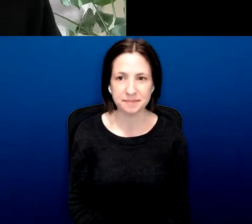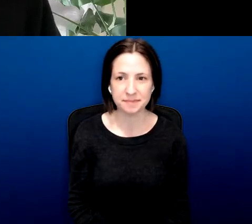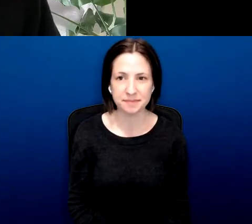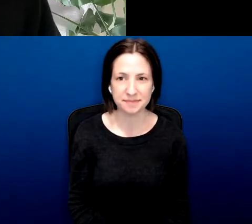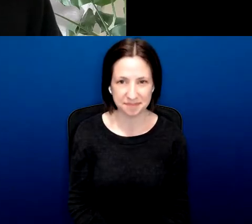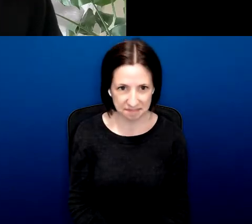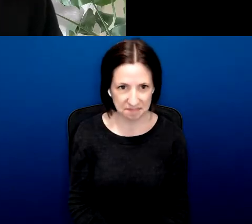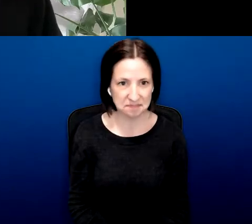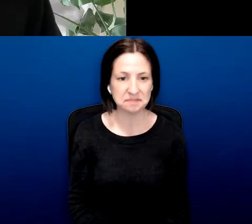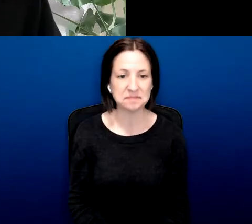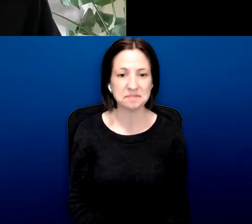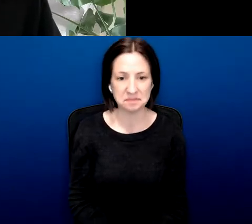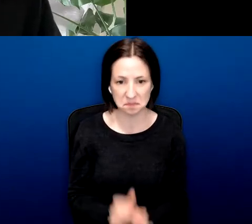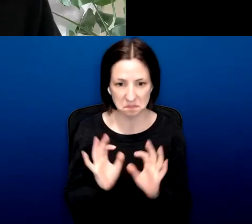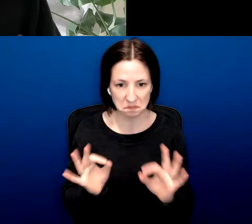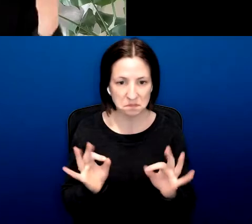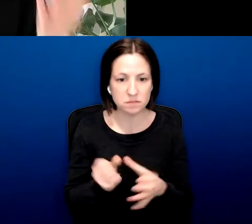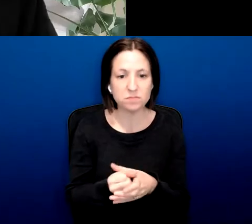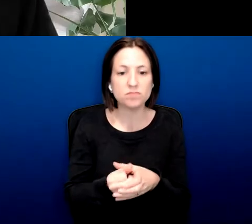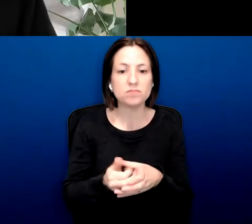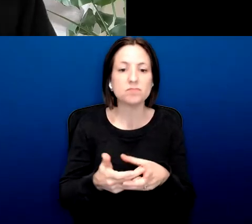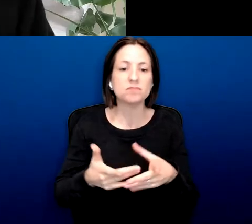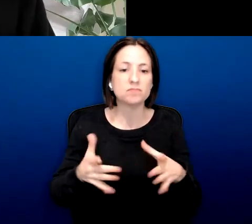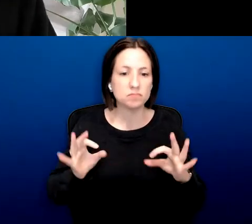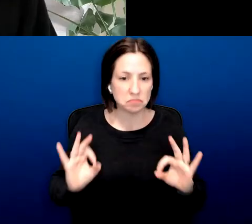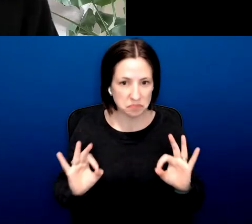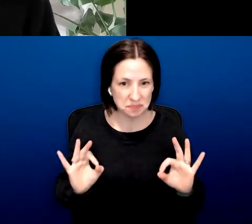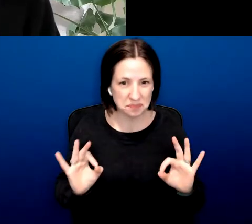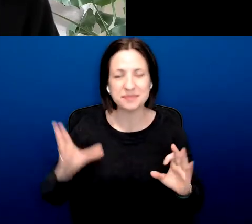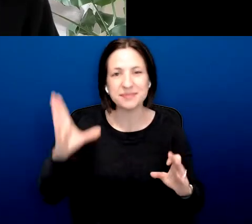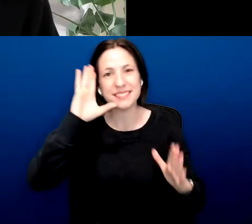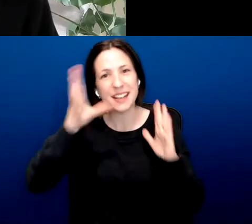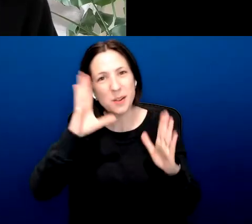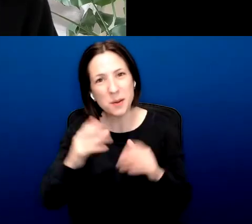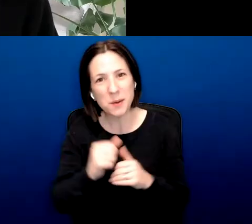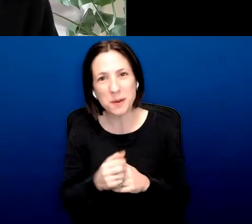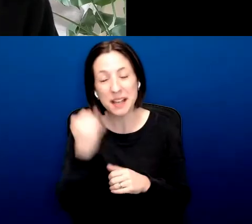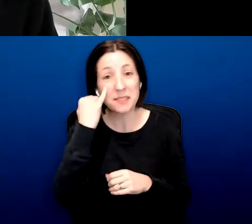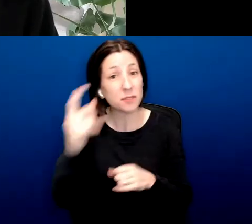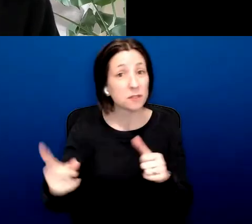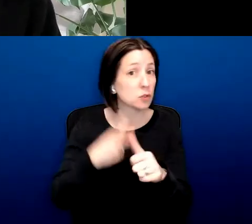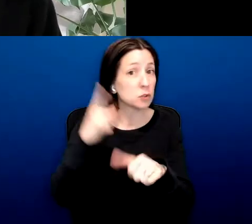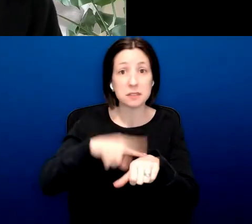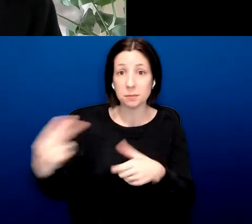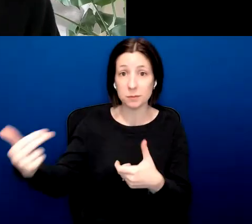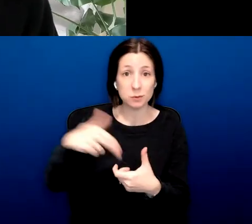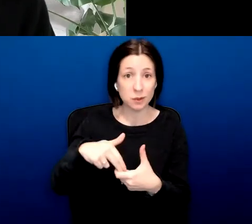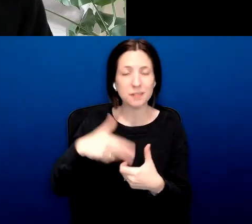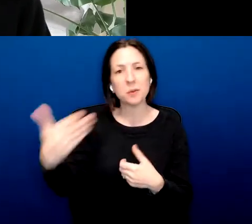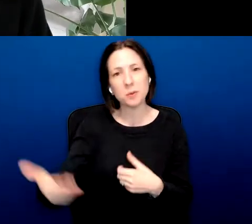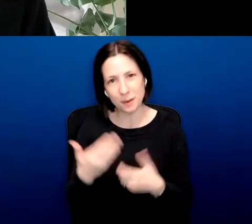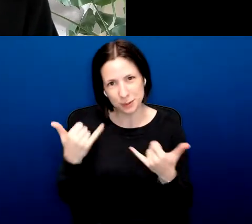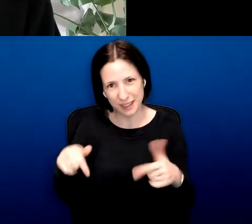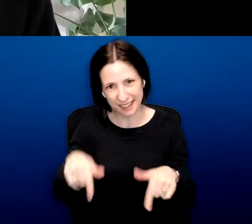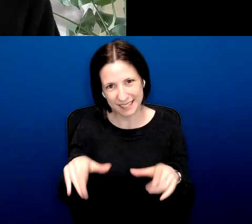All right, it looks like people have rolled on in. So hello, if you are joining us for the first time, welcome to today's session